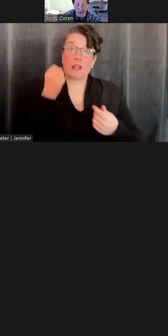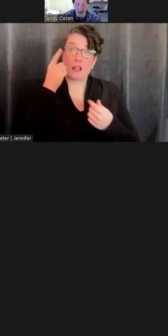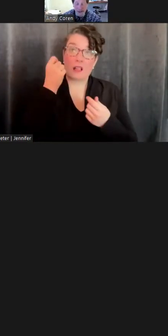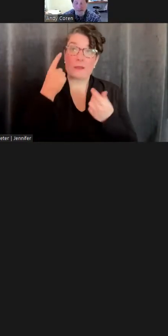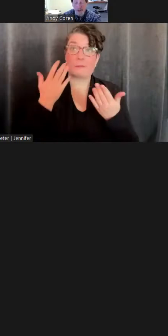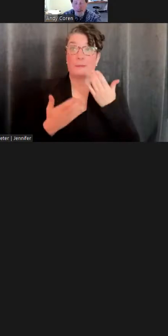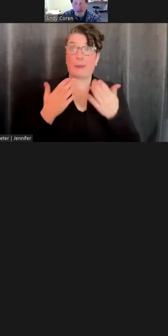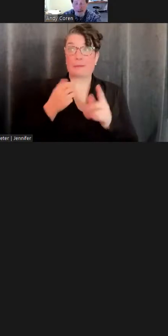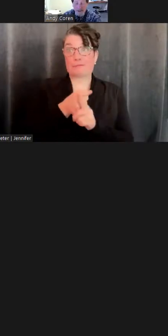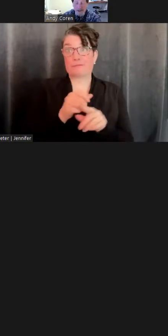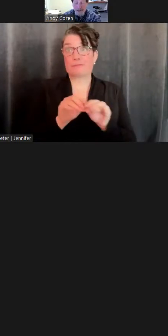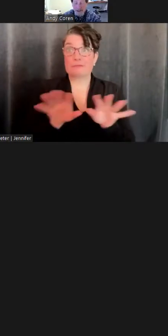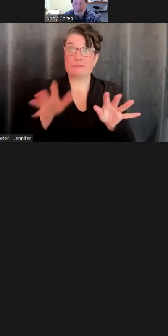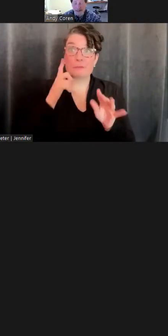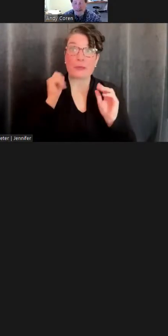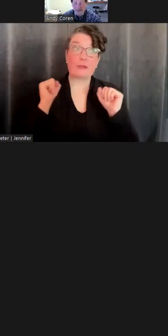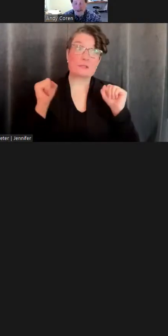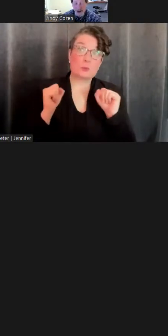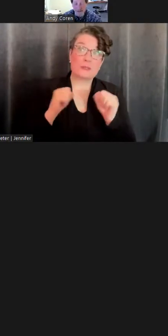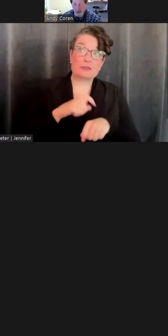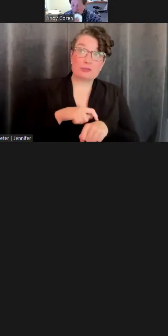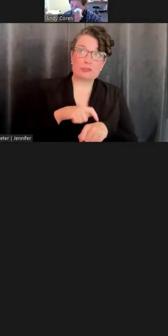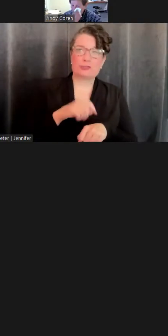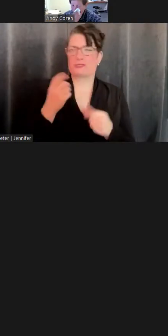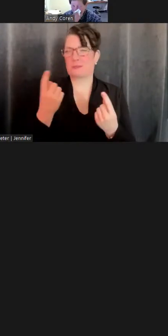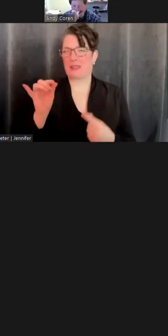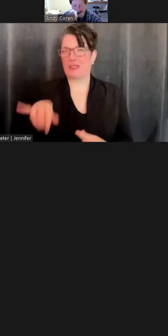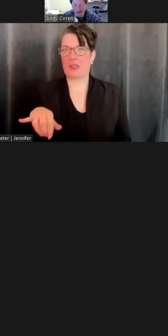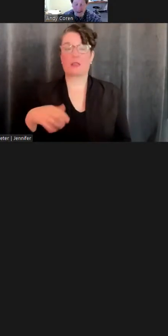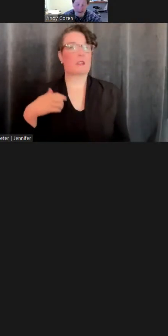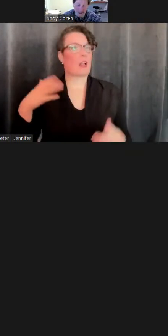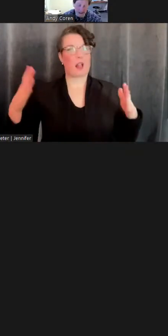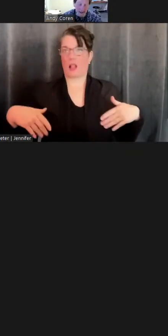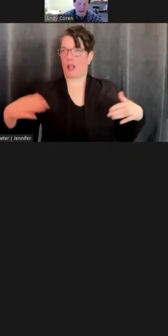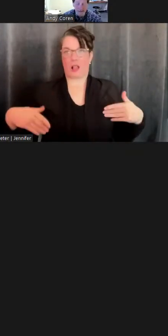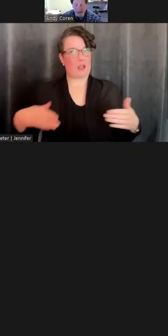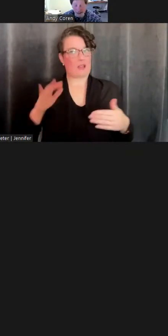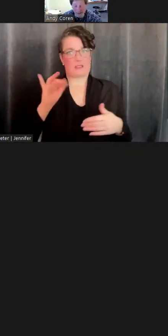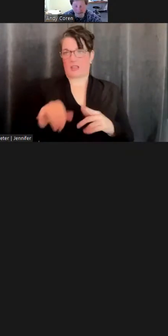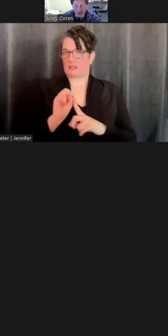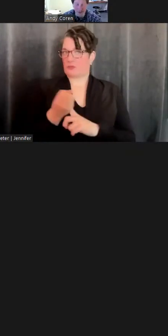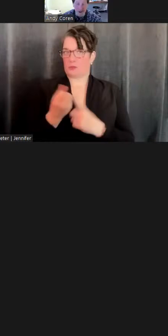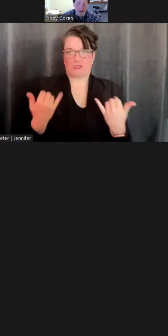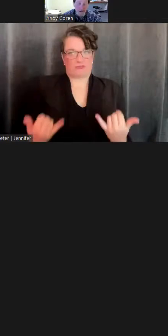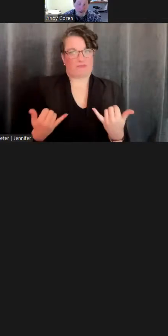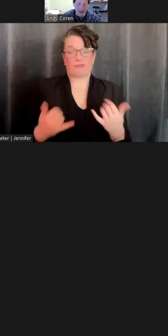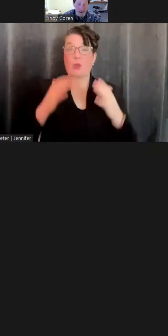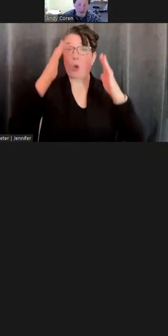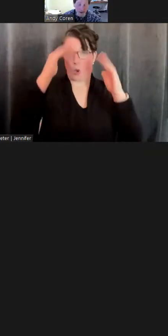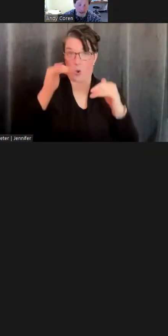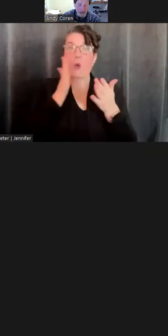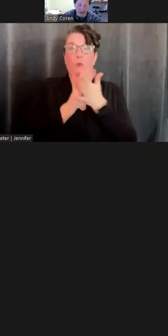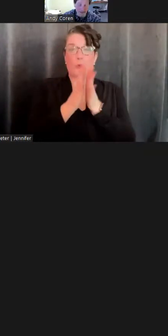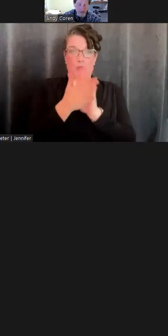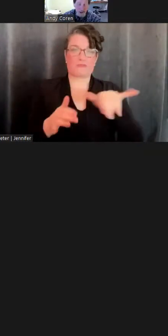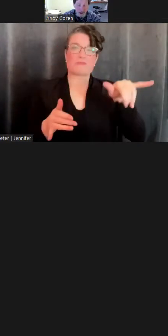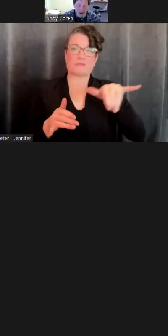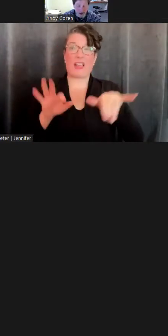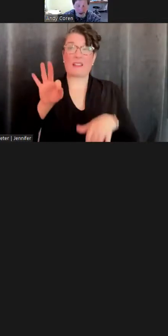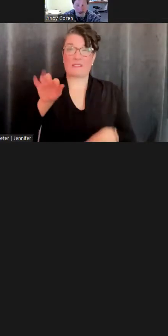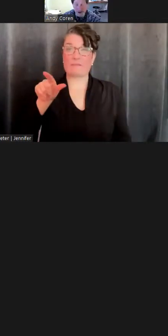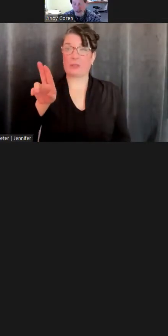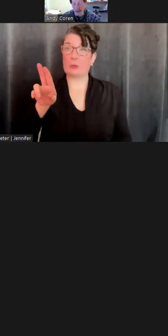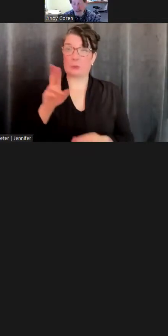outbreak, and we're not at the point where they've described that. We're hoping that it'll be a little bit like the flu with the